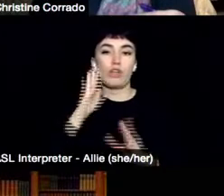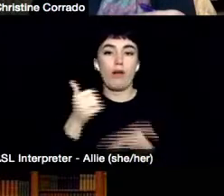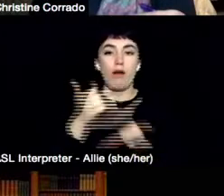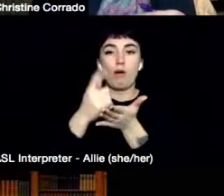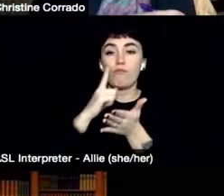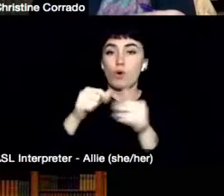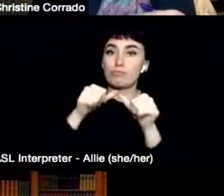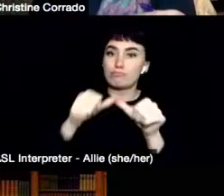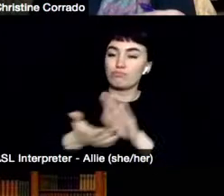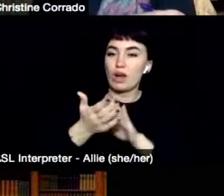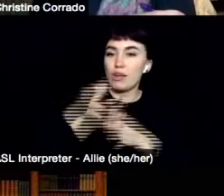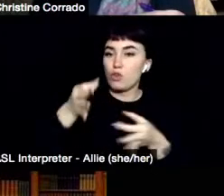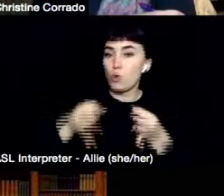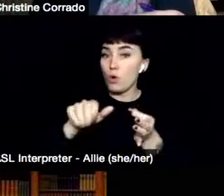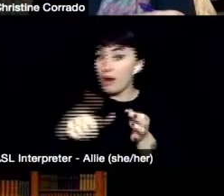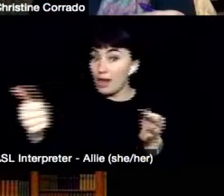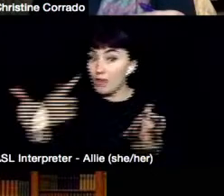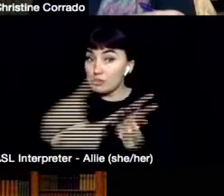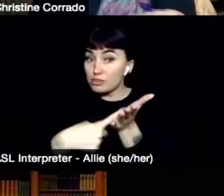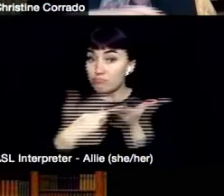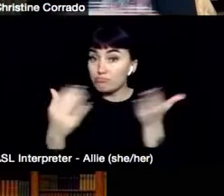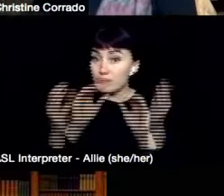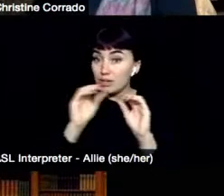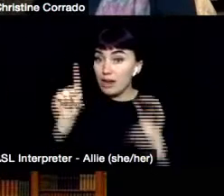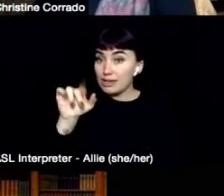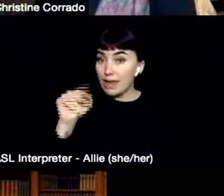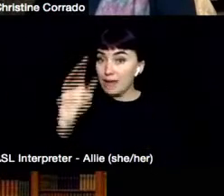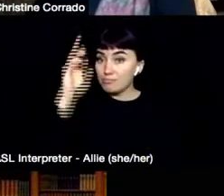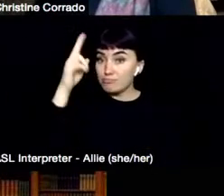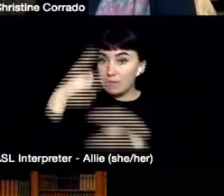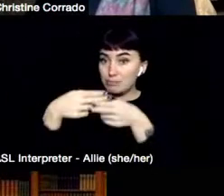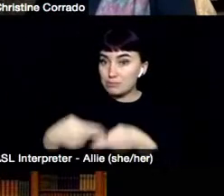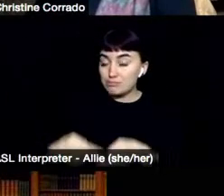Further discussion? Hearing none, Dan, please call the roll.